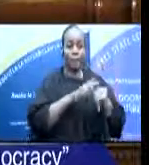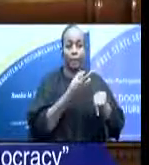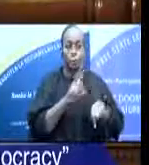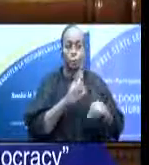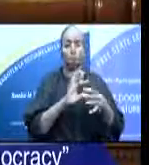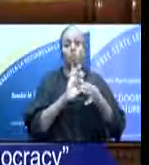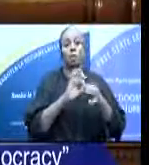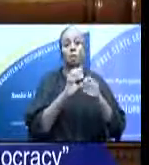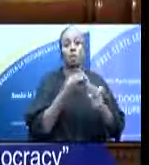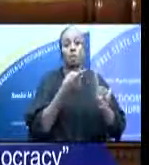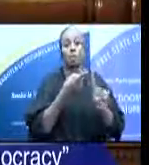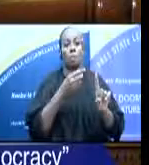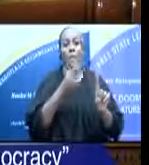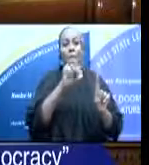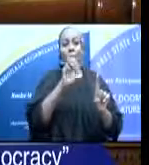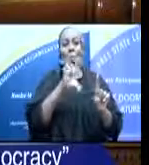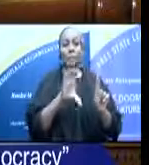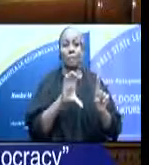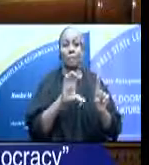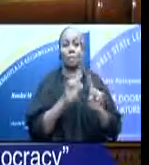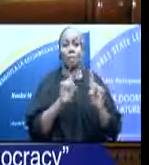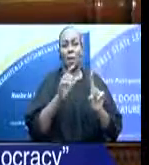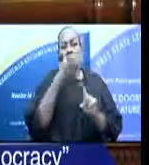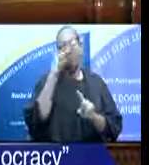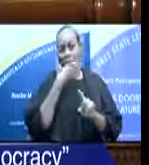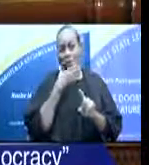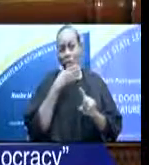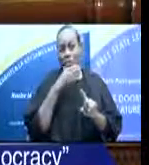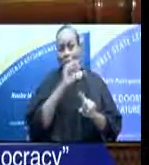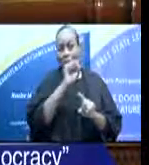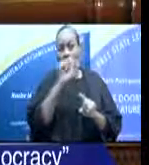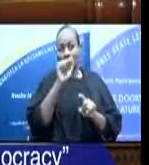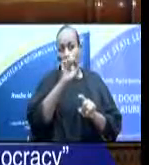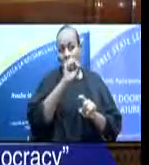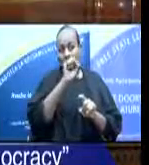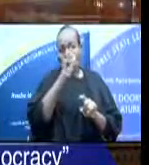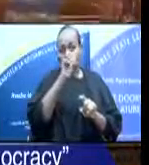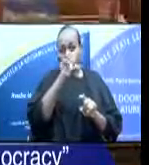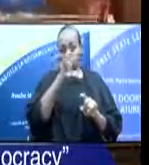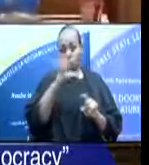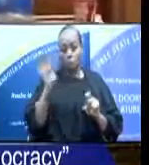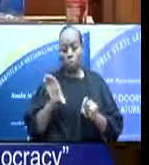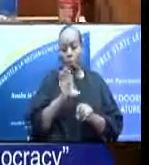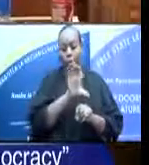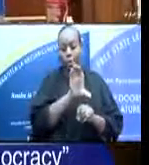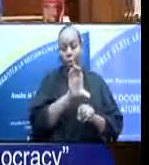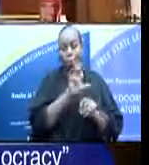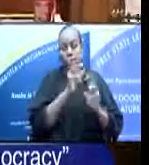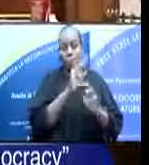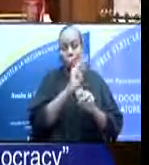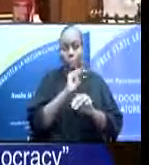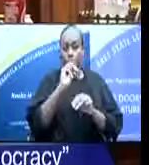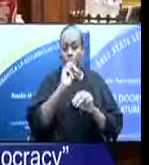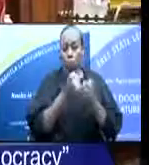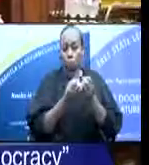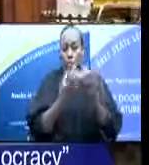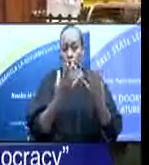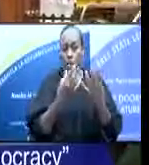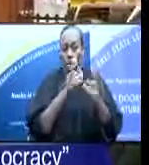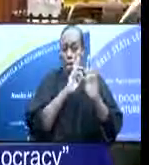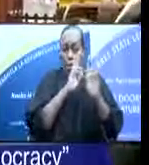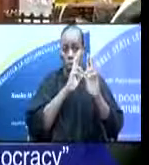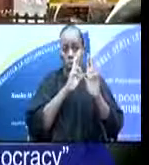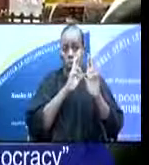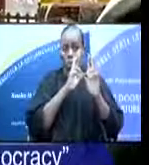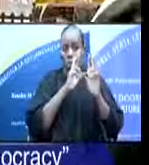sad that the MEC did not even mention Sasol's commitment of millions to improve the lives of that community, and I would have hoped that the